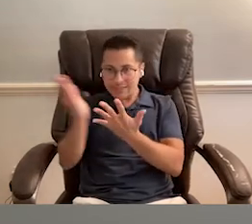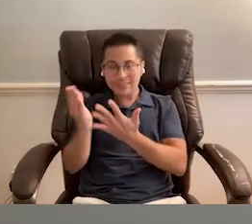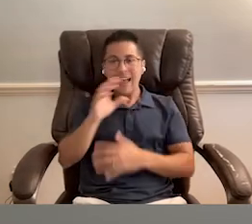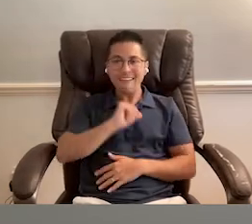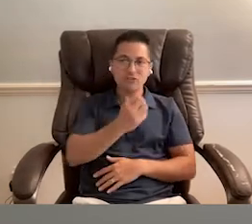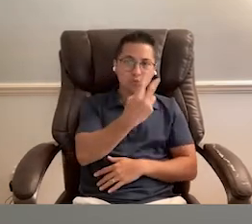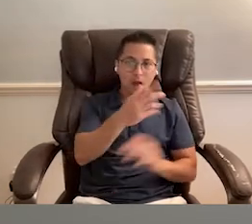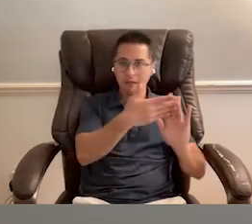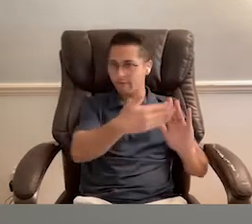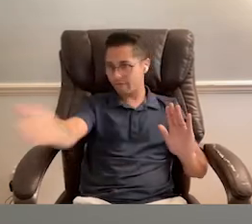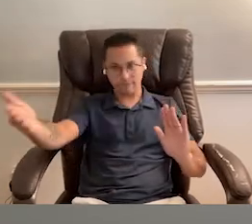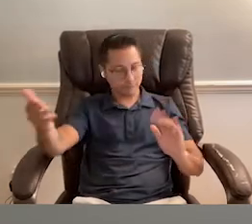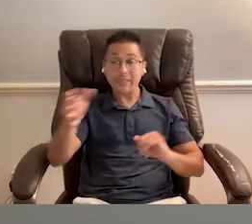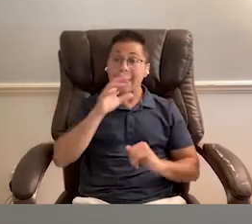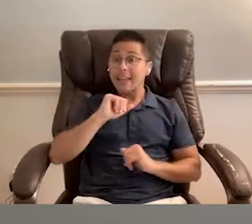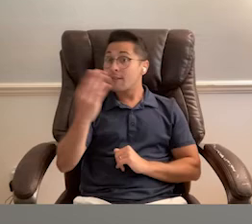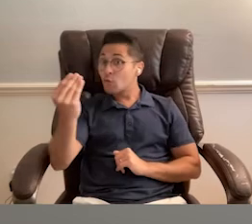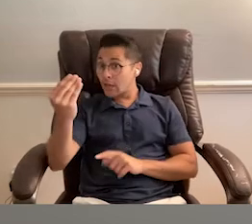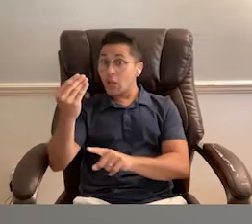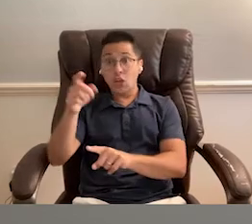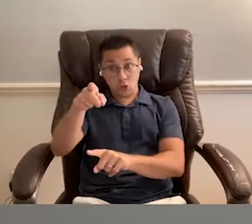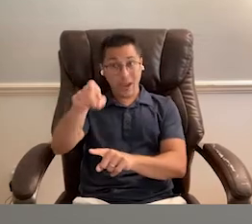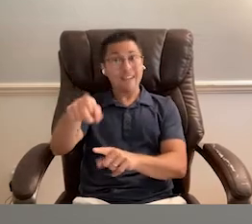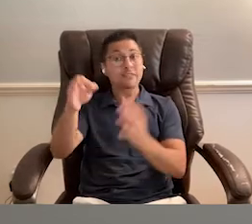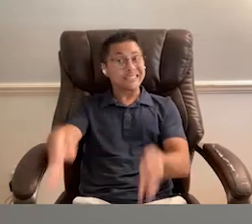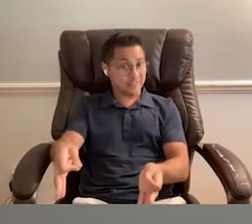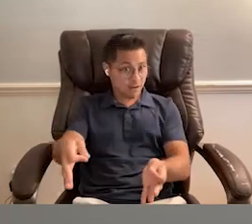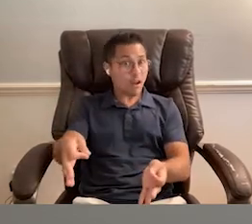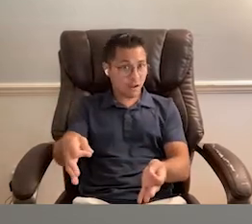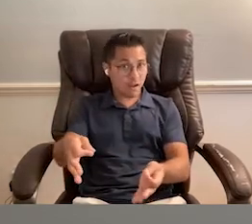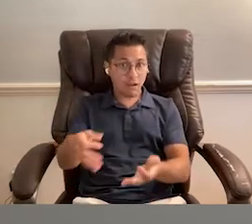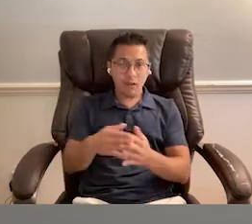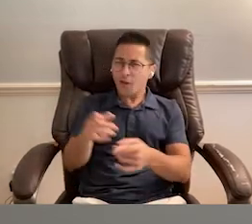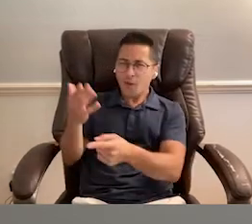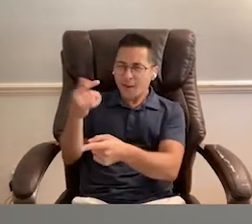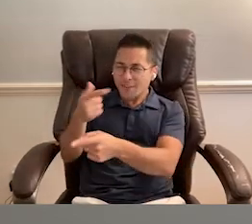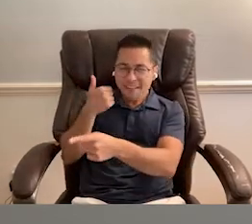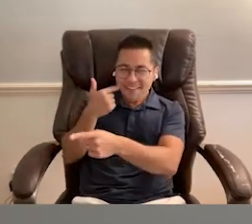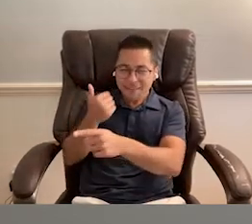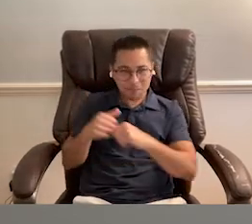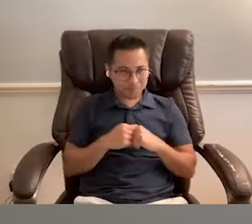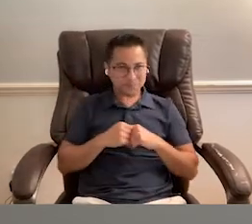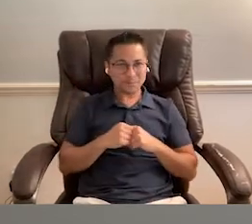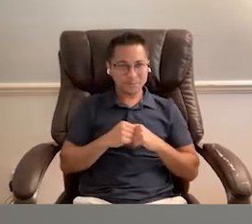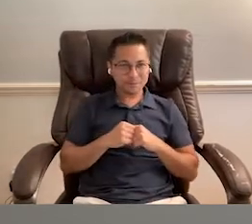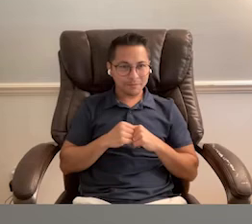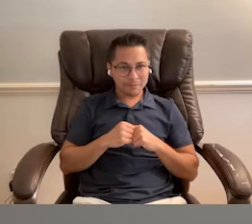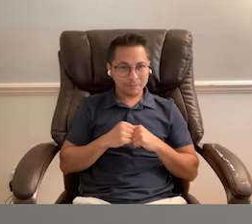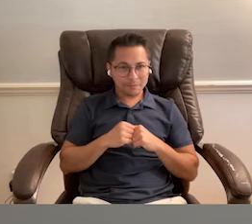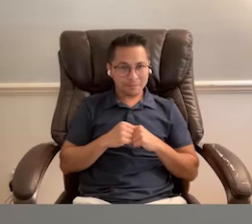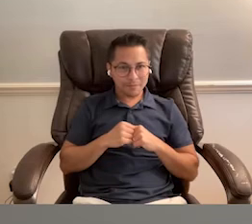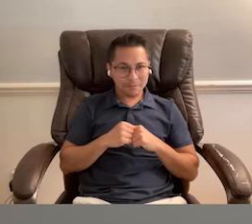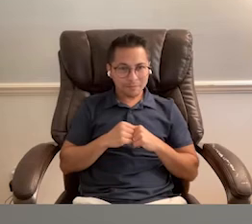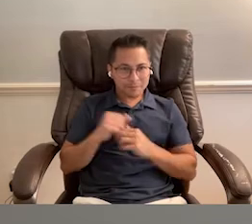on forward. And you, at the age of 14, are going to have to make that decision. What are you laughing at? We've not touched on